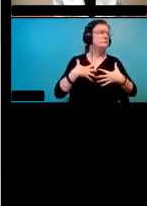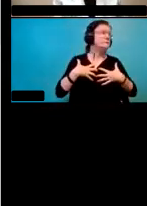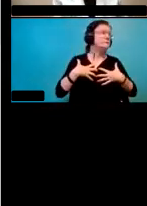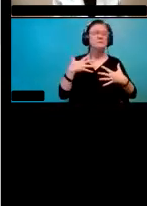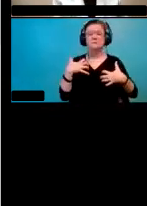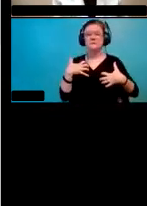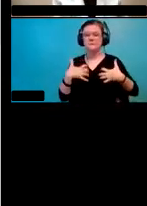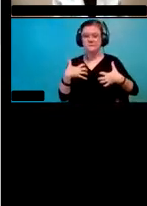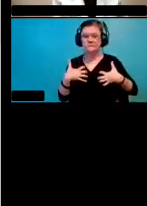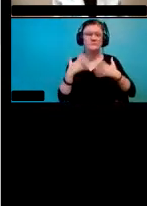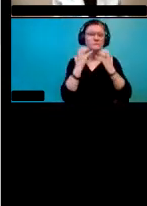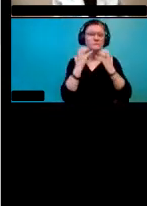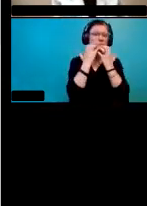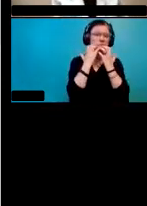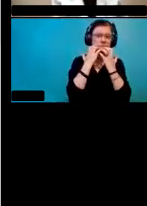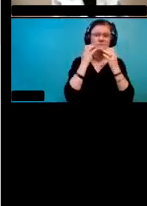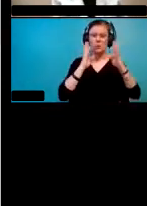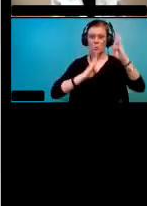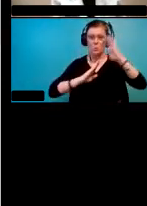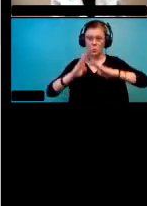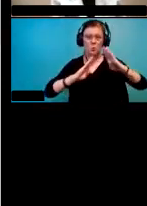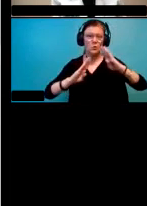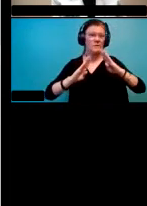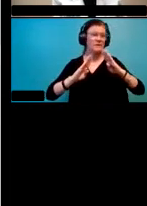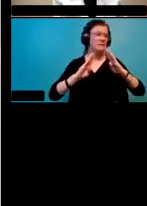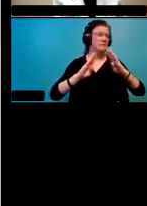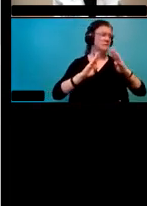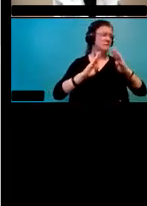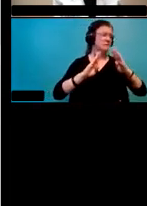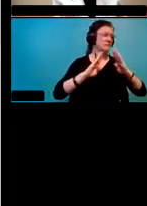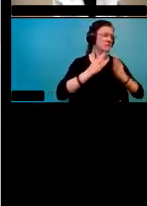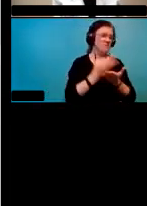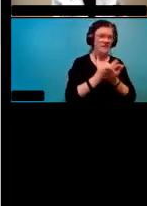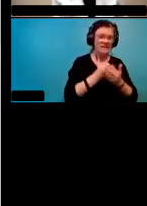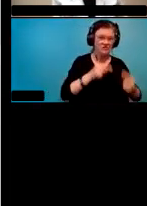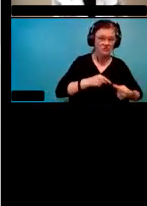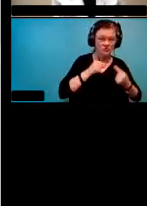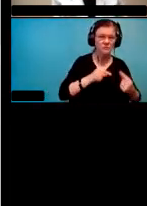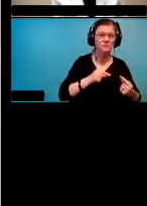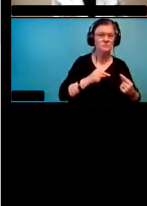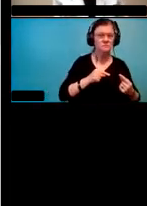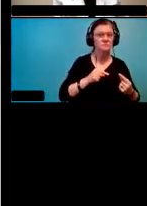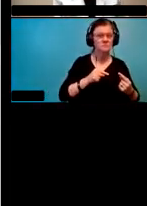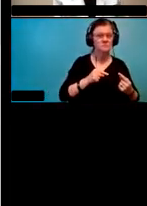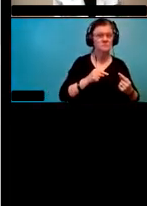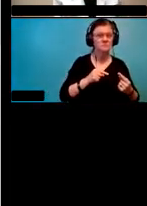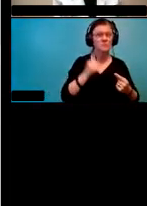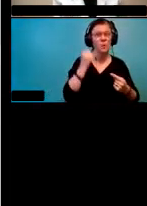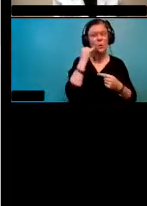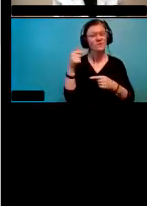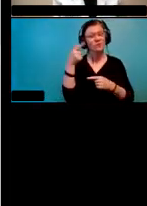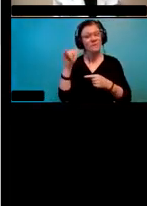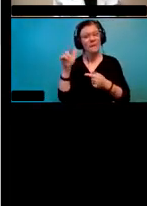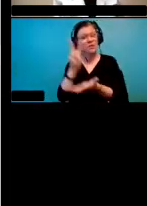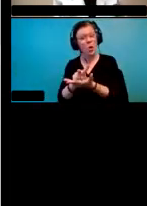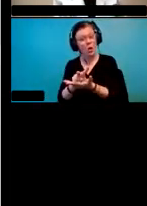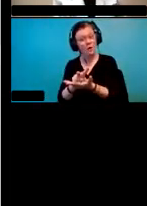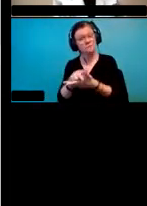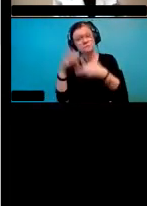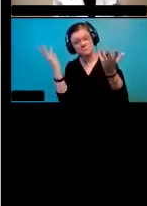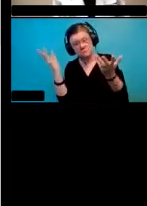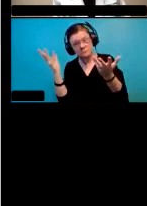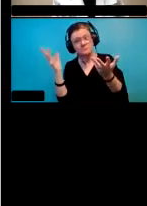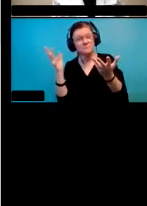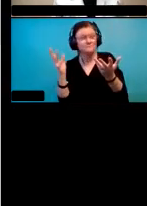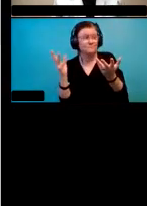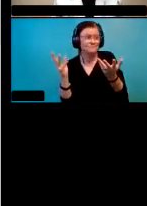on in the family, or there's some health issues or financial issues, or if the Packers are losing, you know,